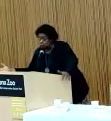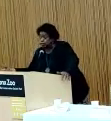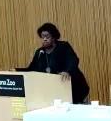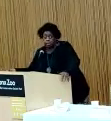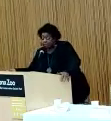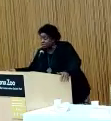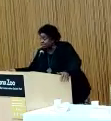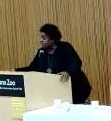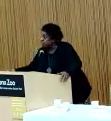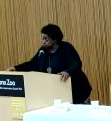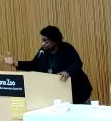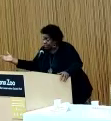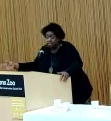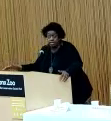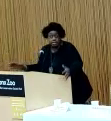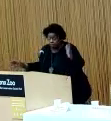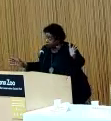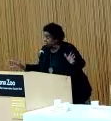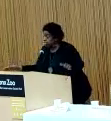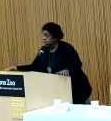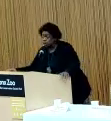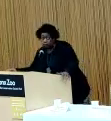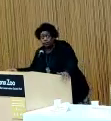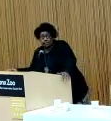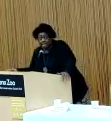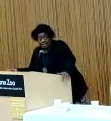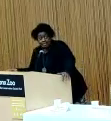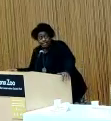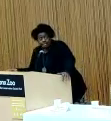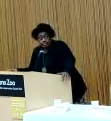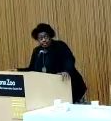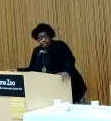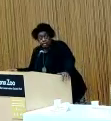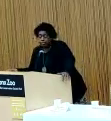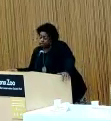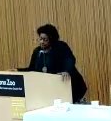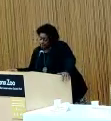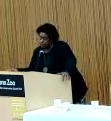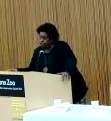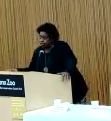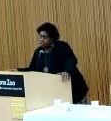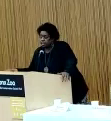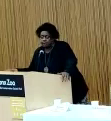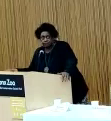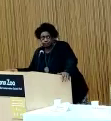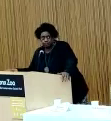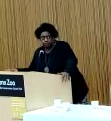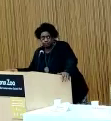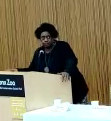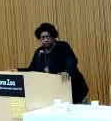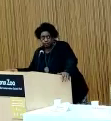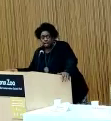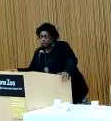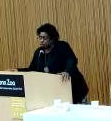you belong to the MLS do you have a e key whatever key however the access is and you allow that person to come